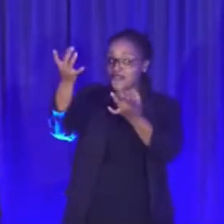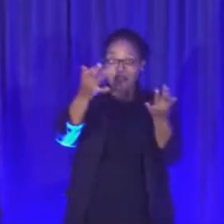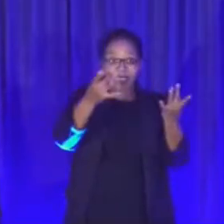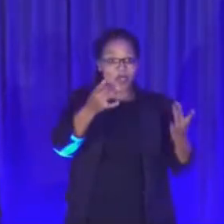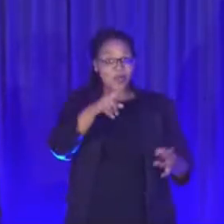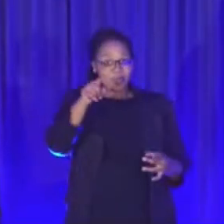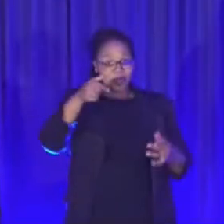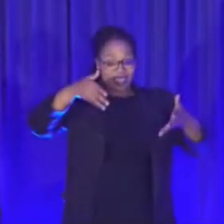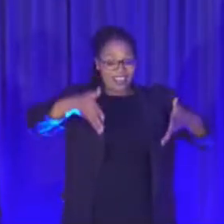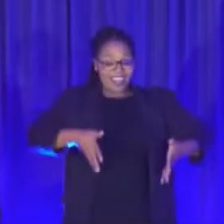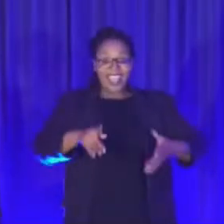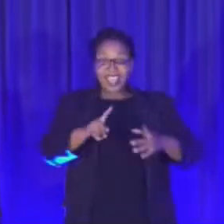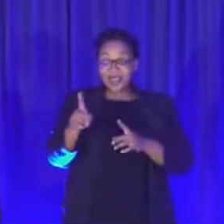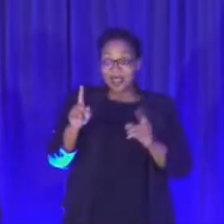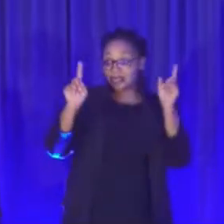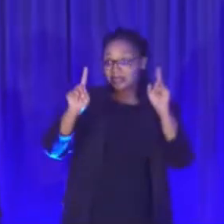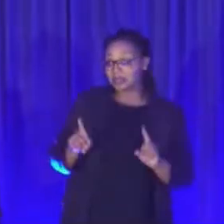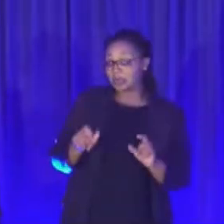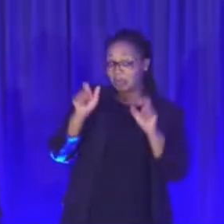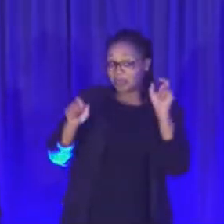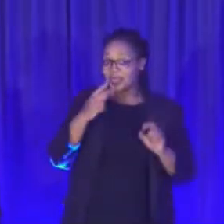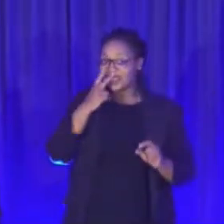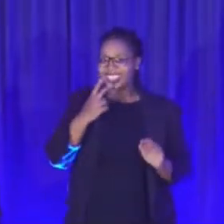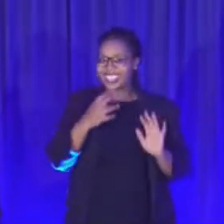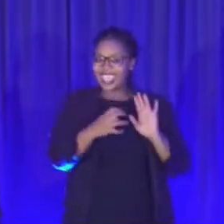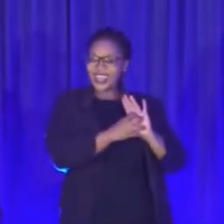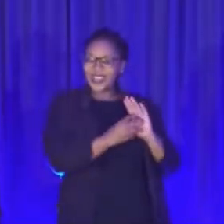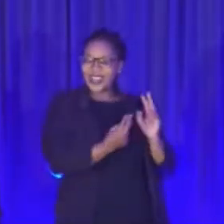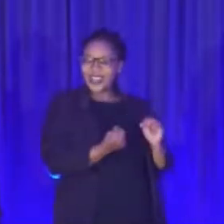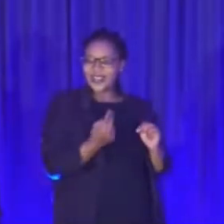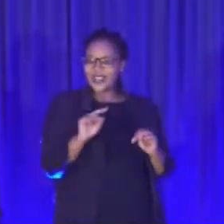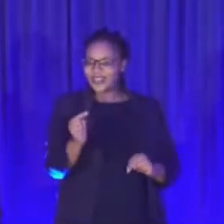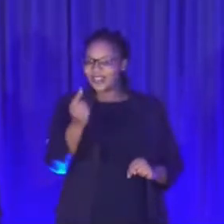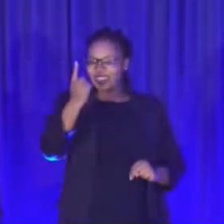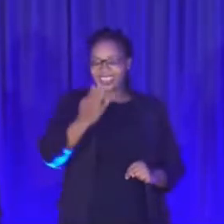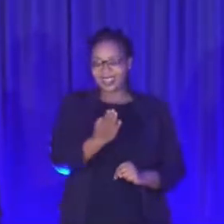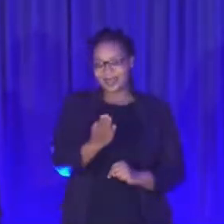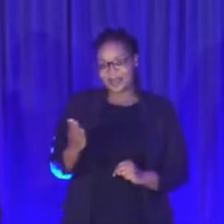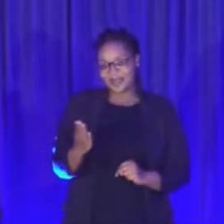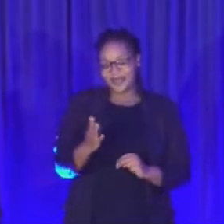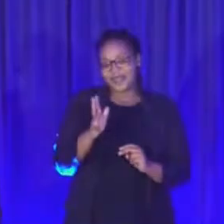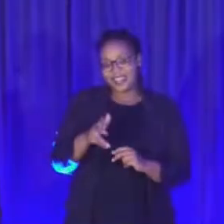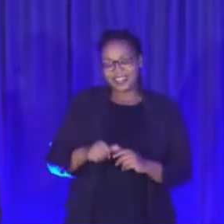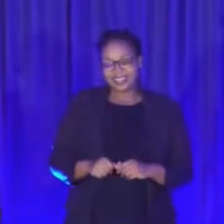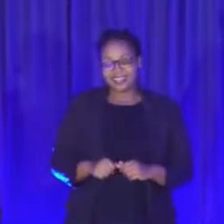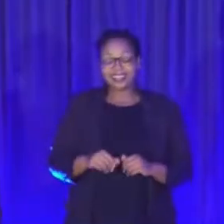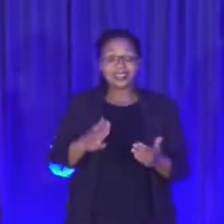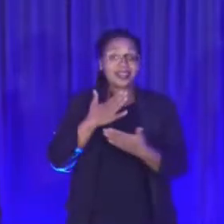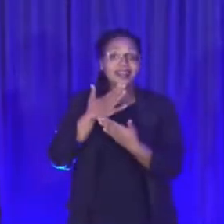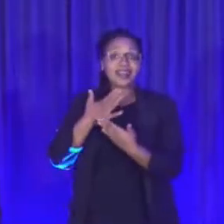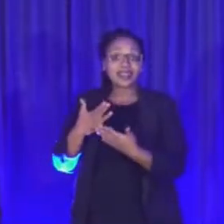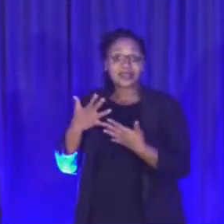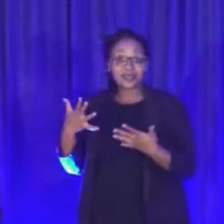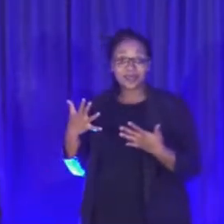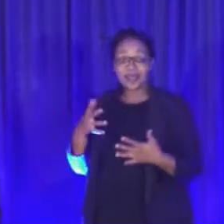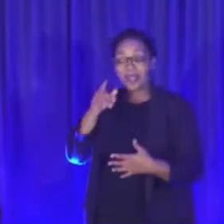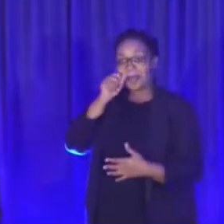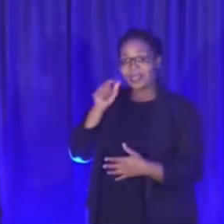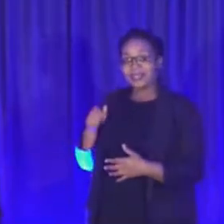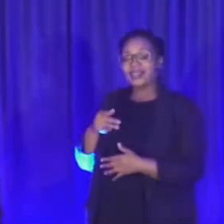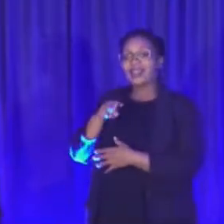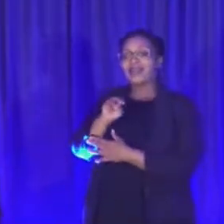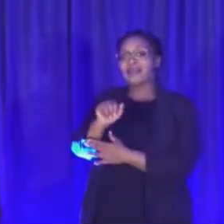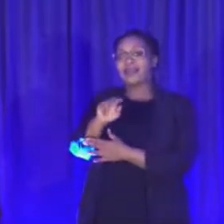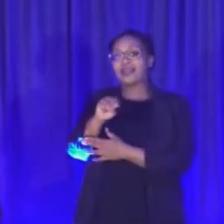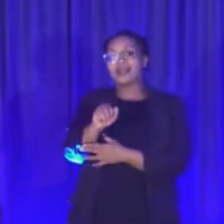that gets to see the new logo before everybody else. Before everybody else. So thank you so much, Mr. Saima Mabolo. But